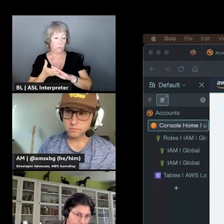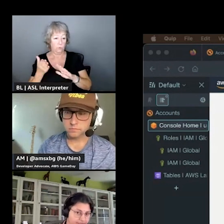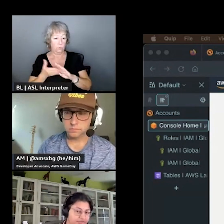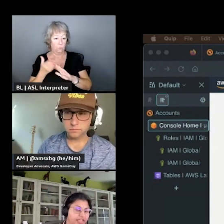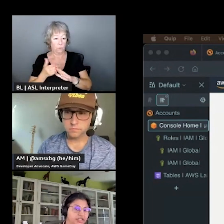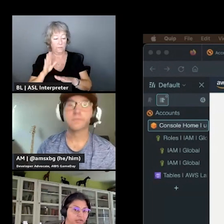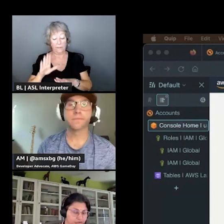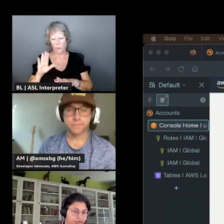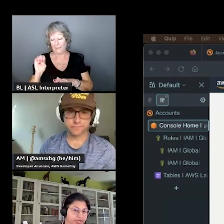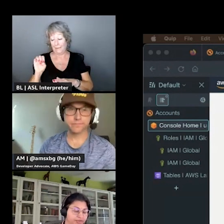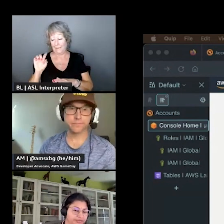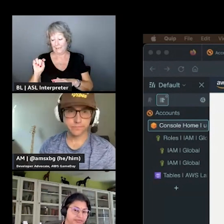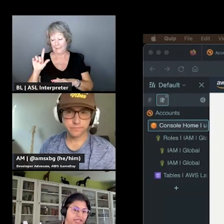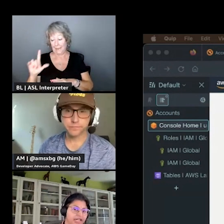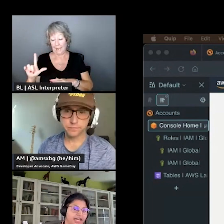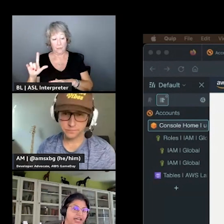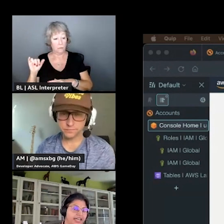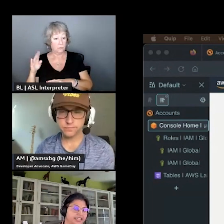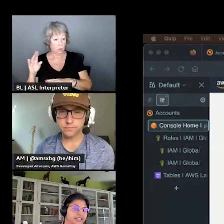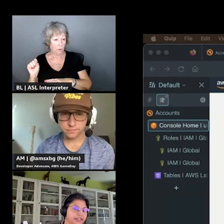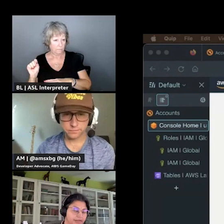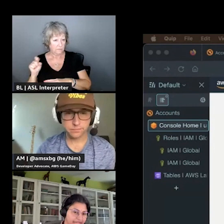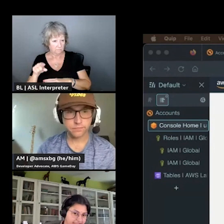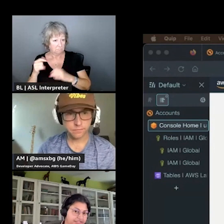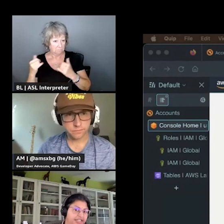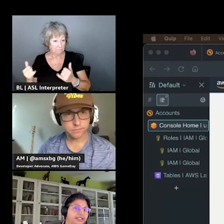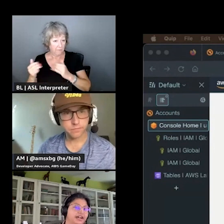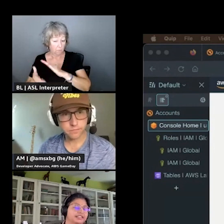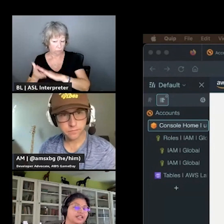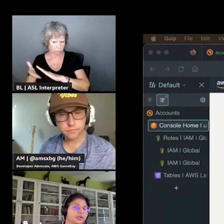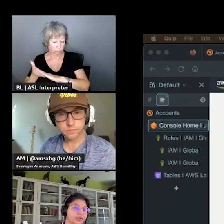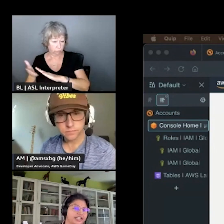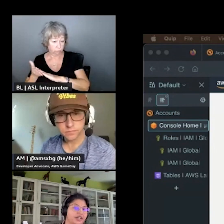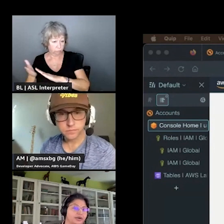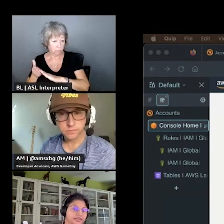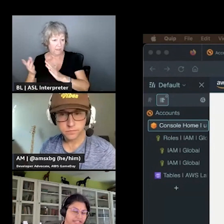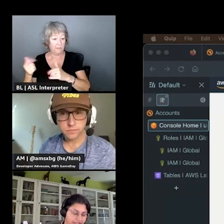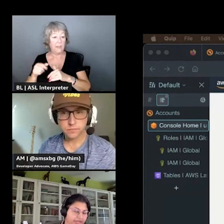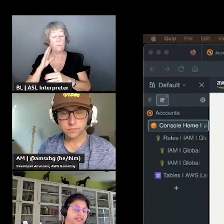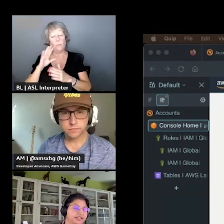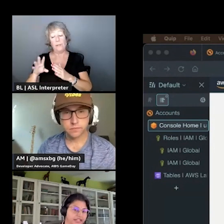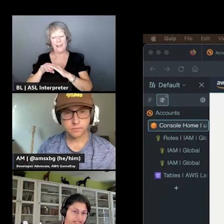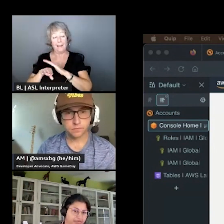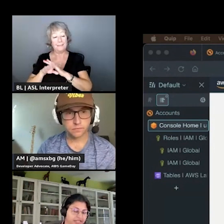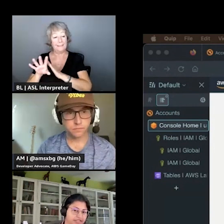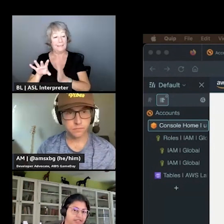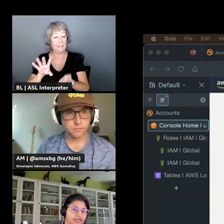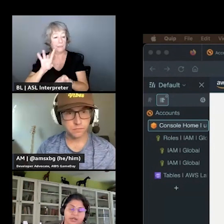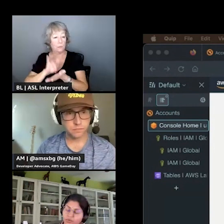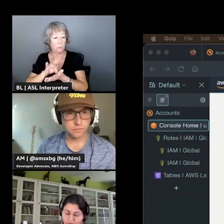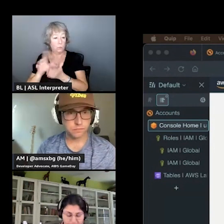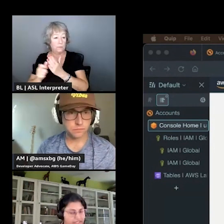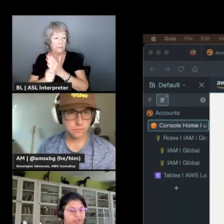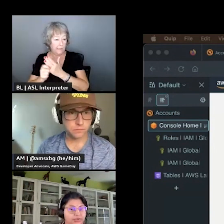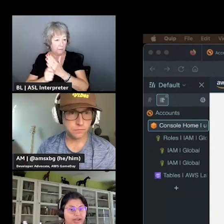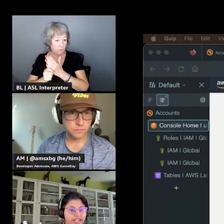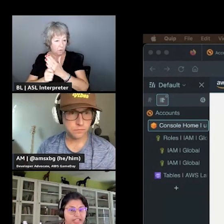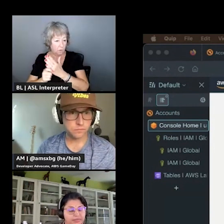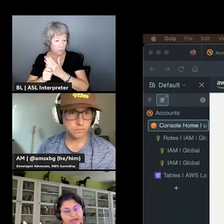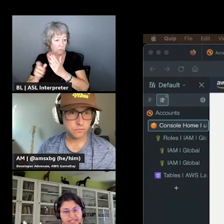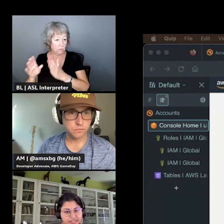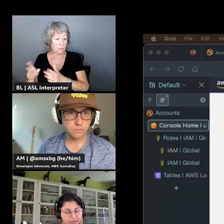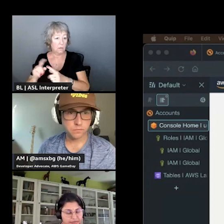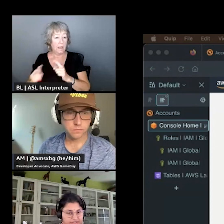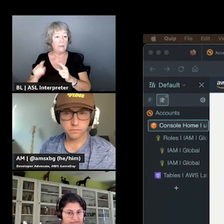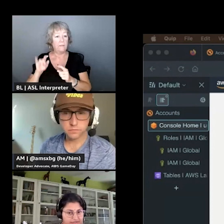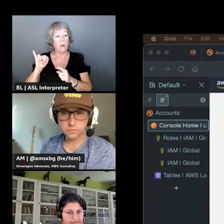ETL jobs in Glue Studio, and they will be accessing the Glue catalogs, database, and tables only through